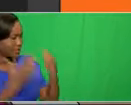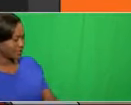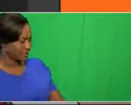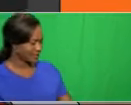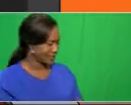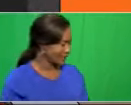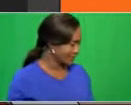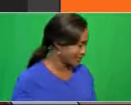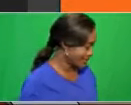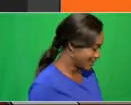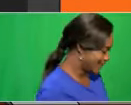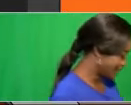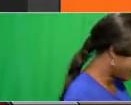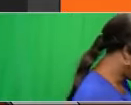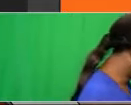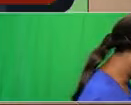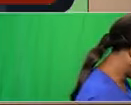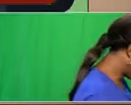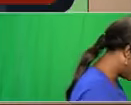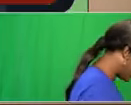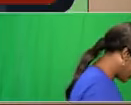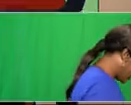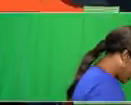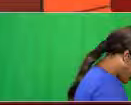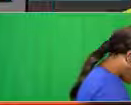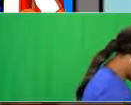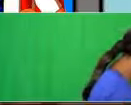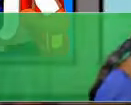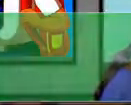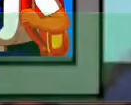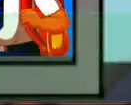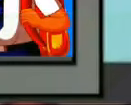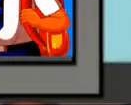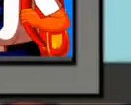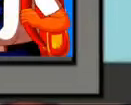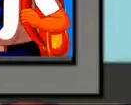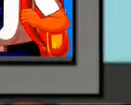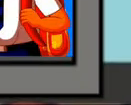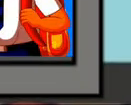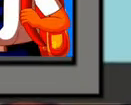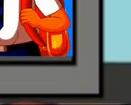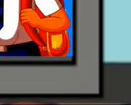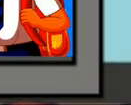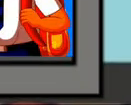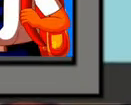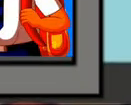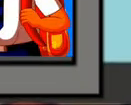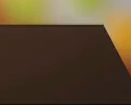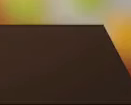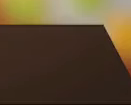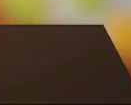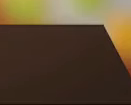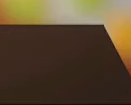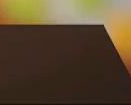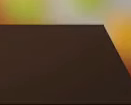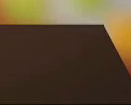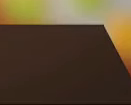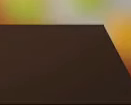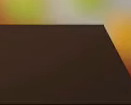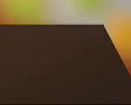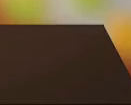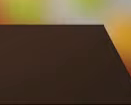come into school this afternoon. Your mom? Yes, we had a workshop with our school nurse on healthcare and eating properly. Oh